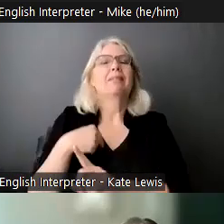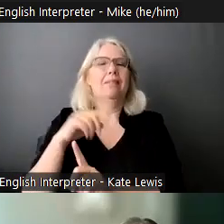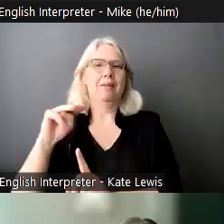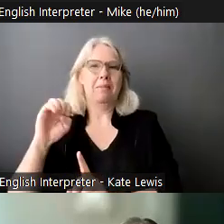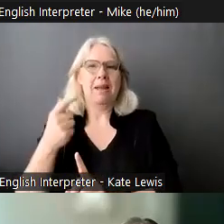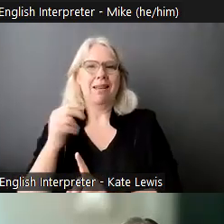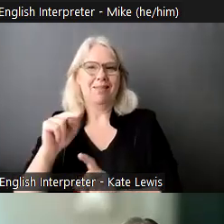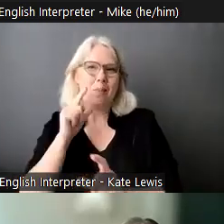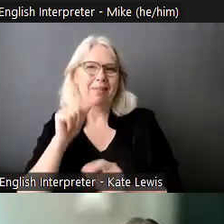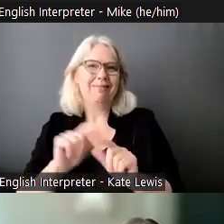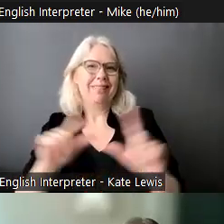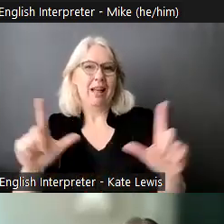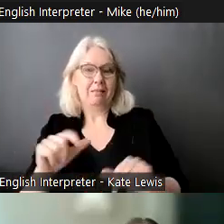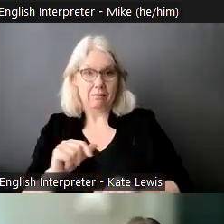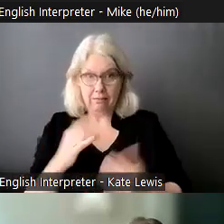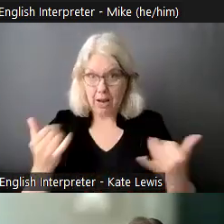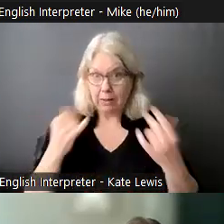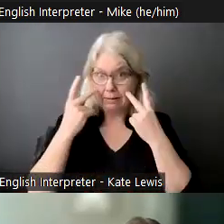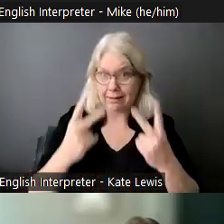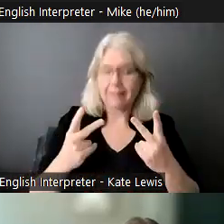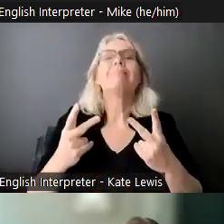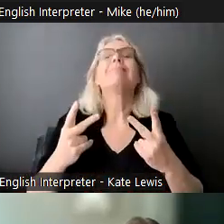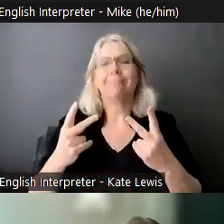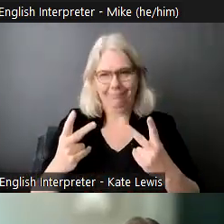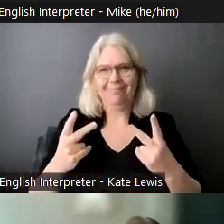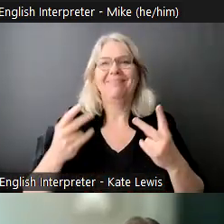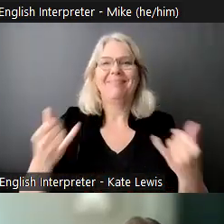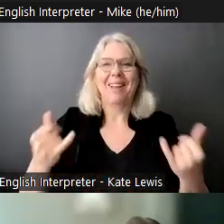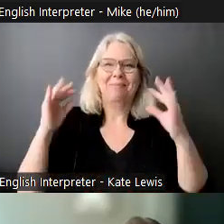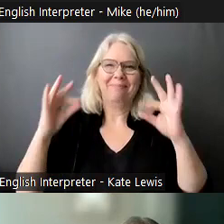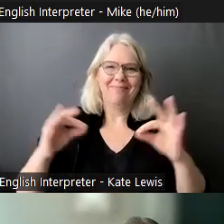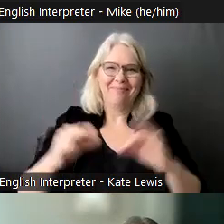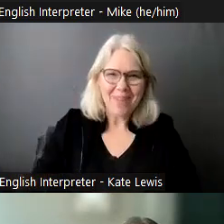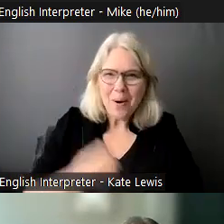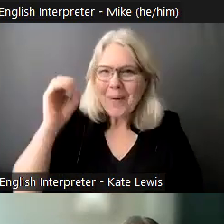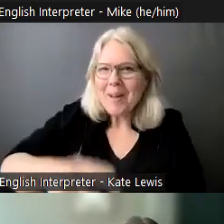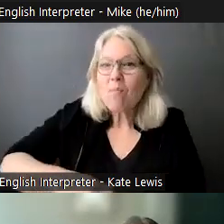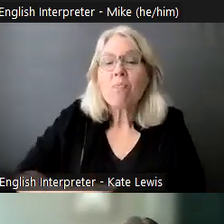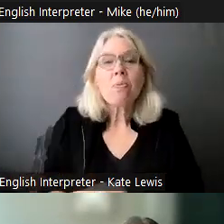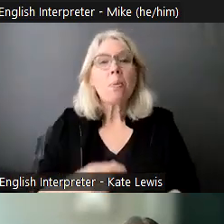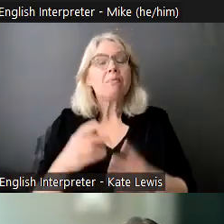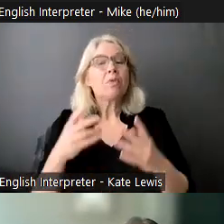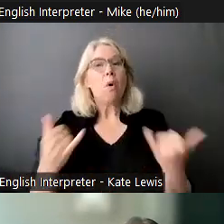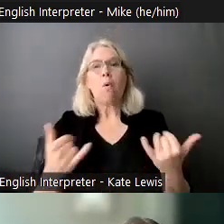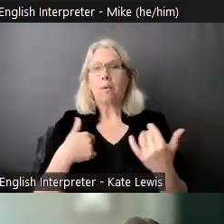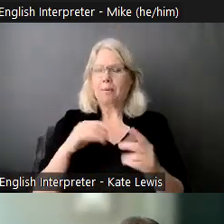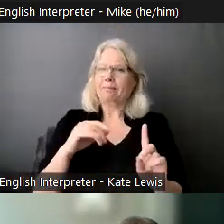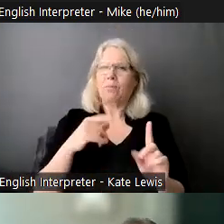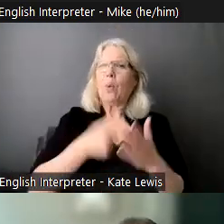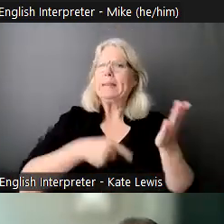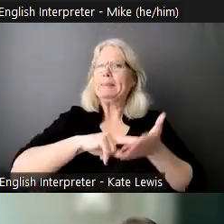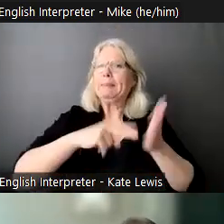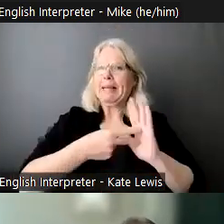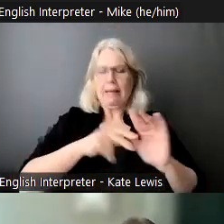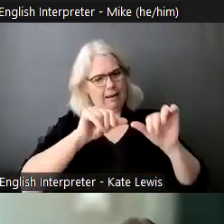you. Are you able to see that? Perfect. Excellent. Okay, capacity and capacity assessments. So